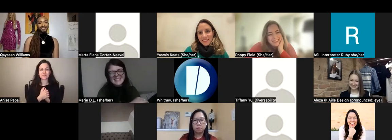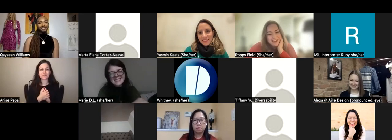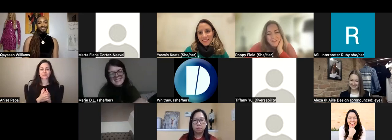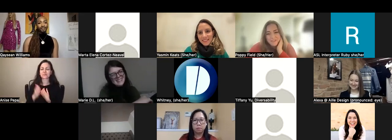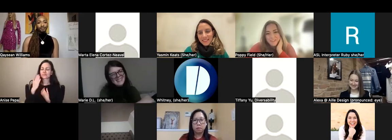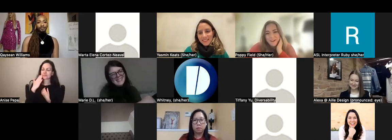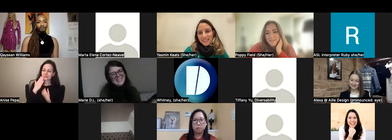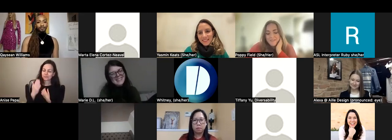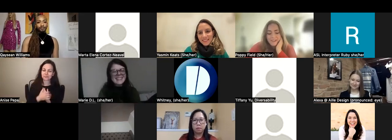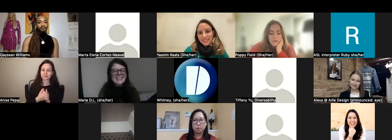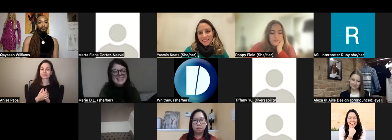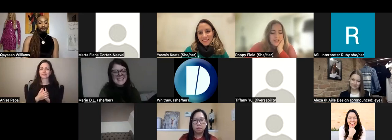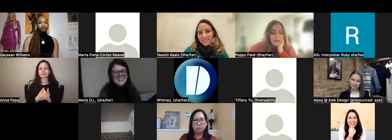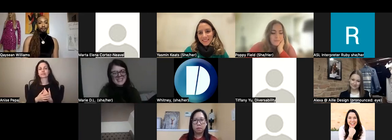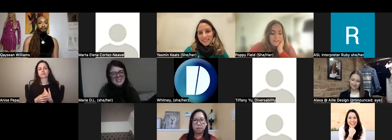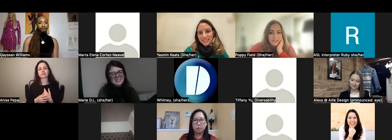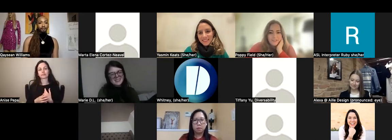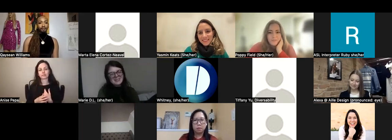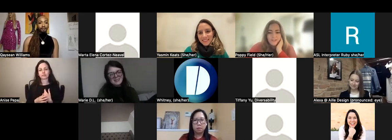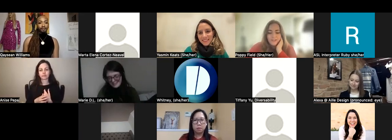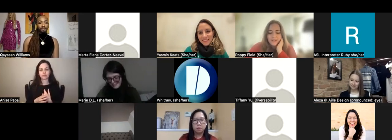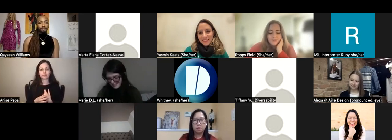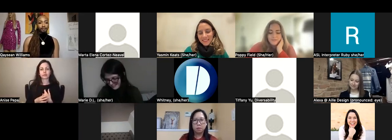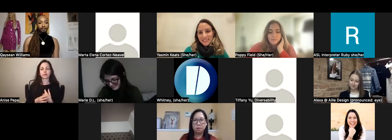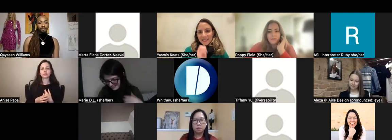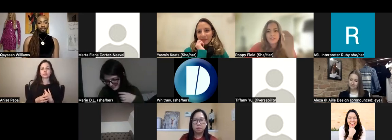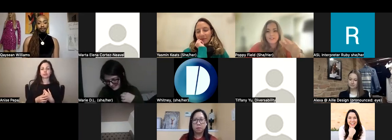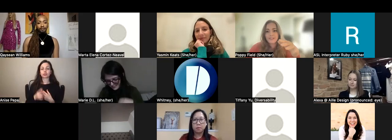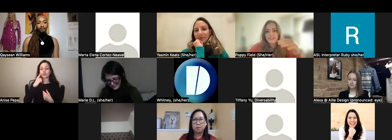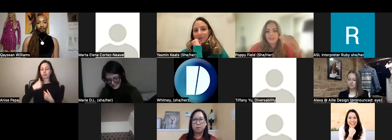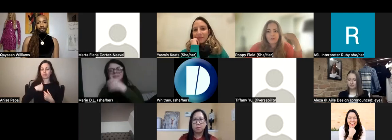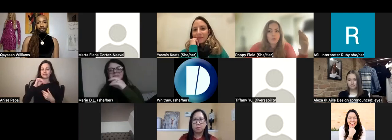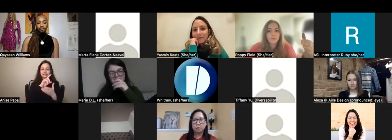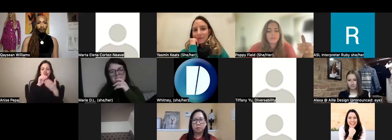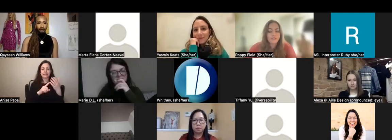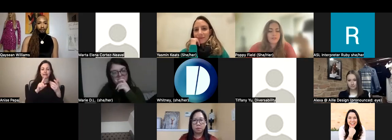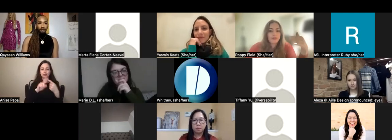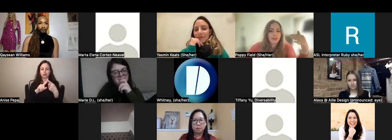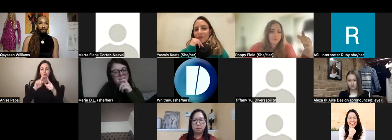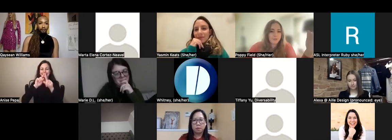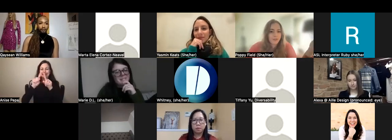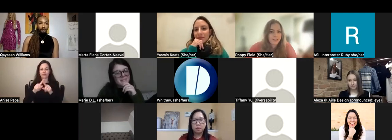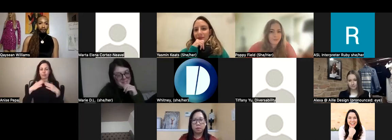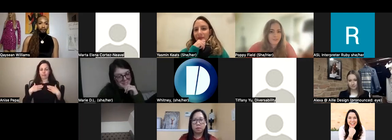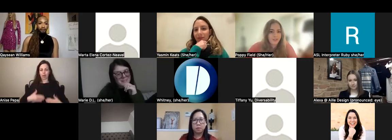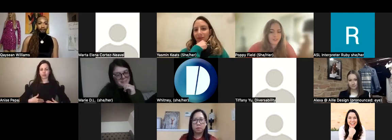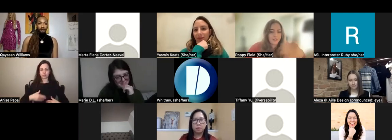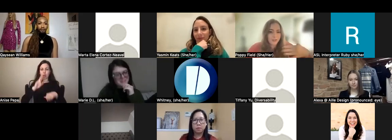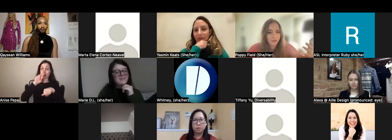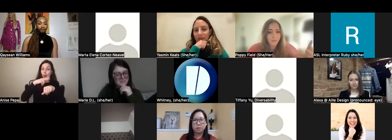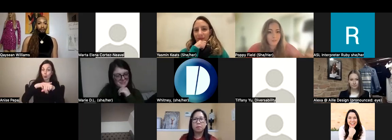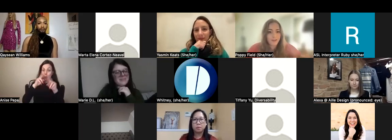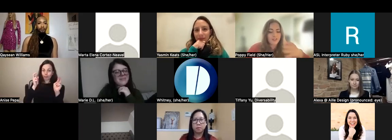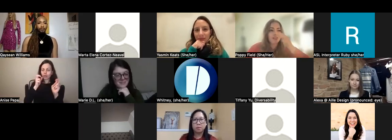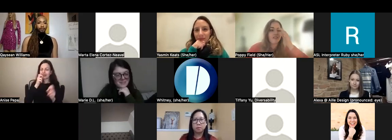Thank you. No, our effort at Open Style Lab really is to make designing for different bodies normal, so that we don't have to call it adaptive fashion, it